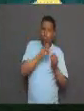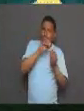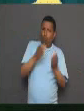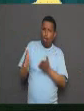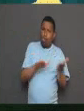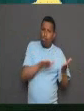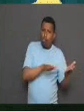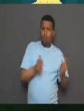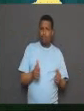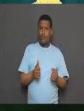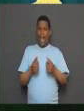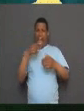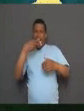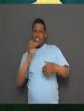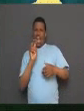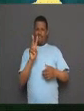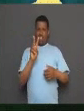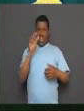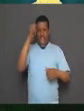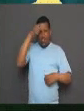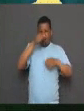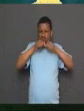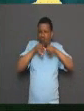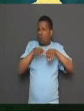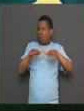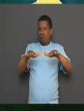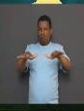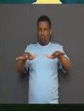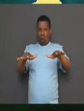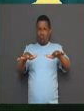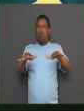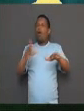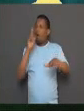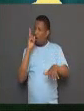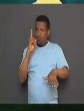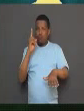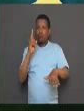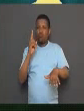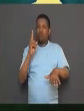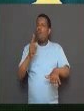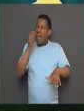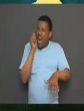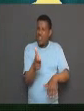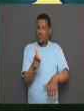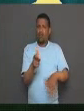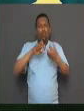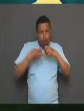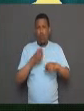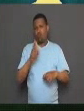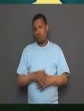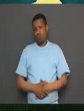The spread of HIV/AIDS has emerged as one of the most urgent